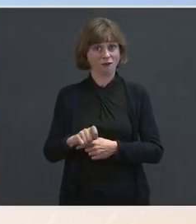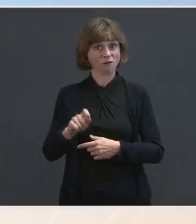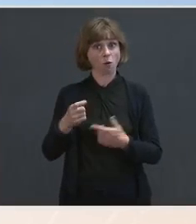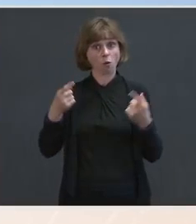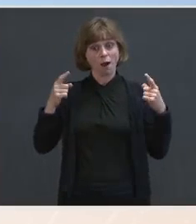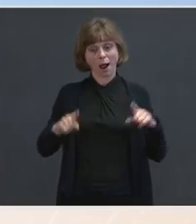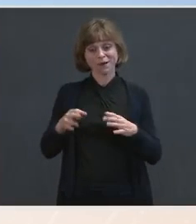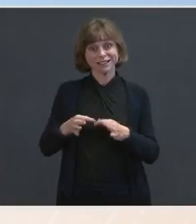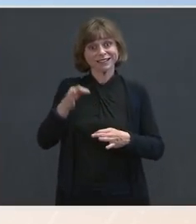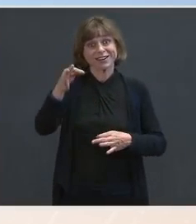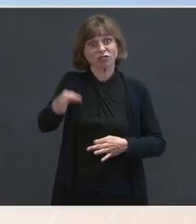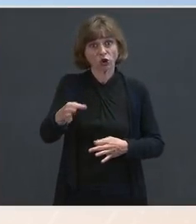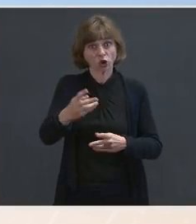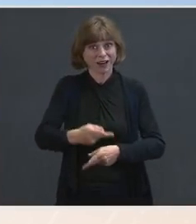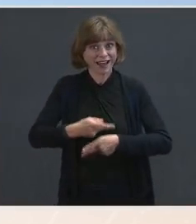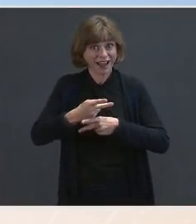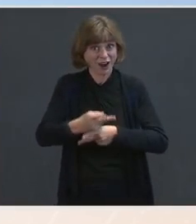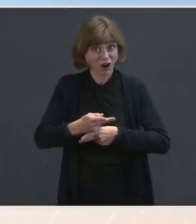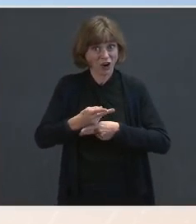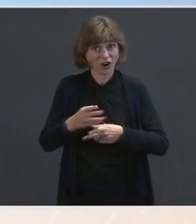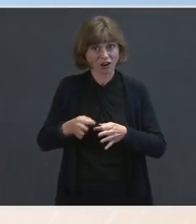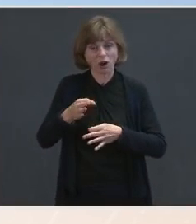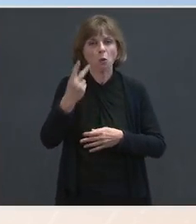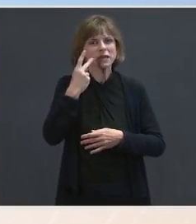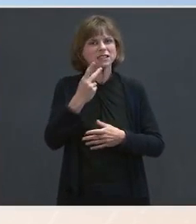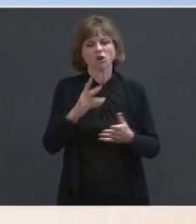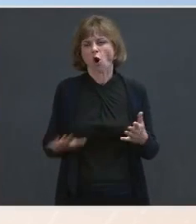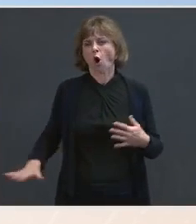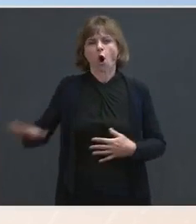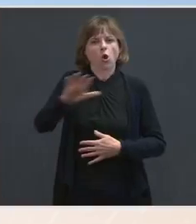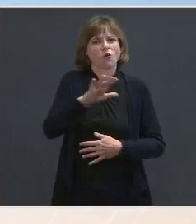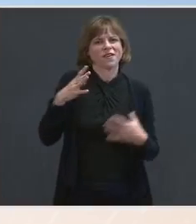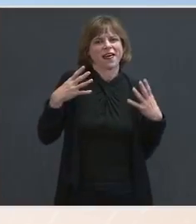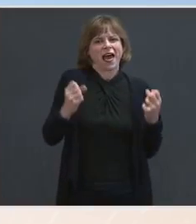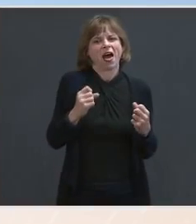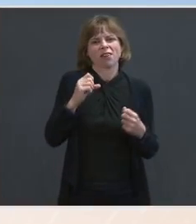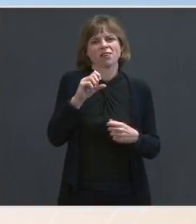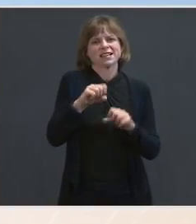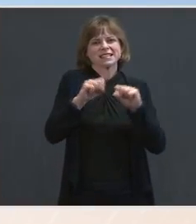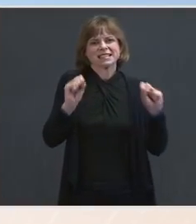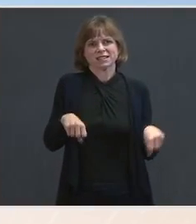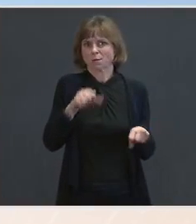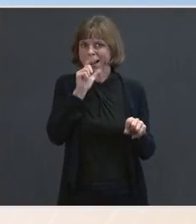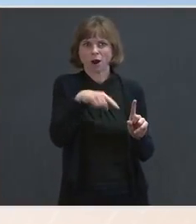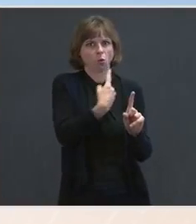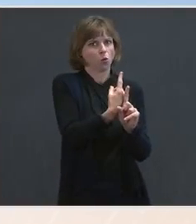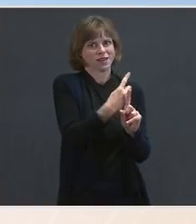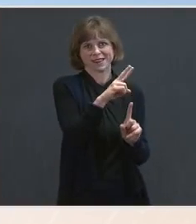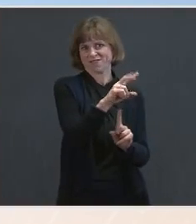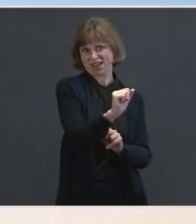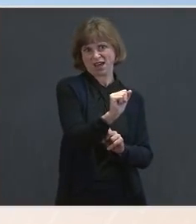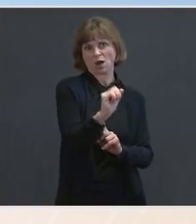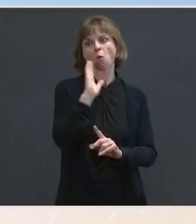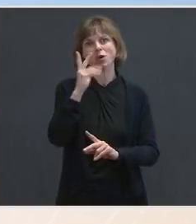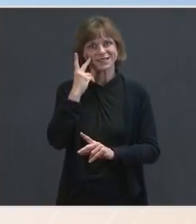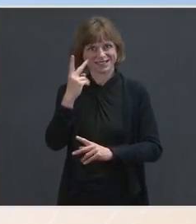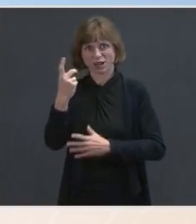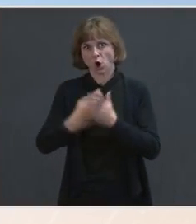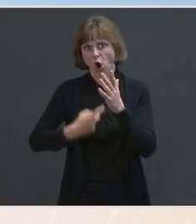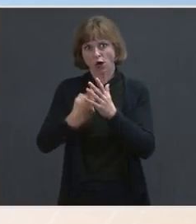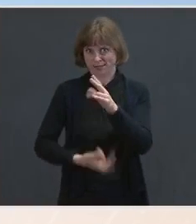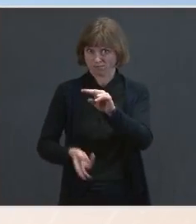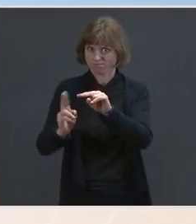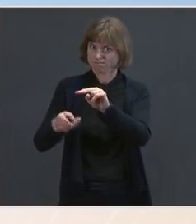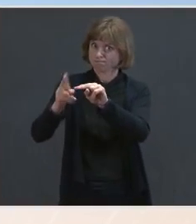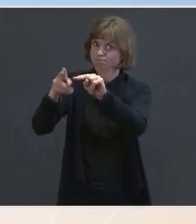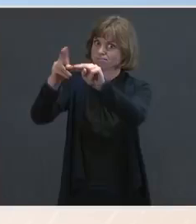actually seeing across the healthcare system, not just in VA, we're going to see increased cost. And the ARP is critical to our